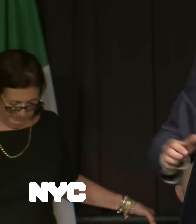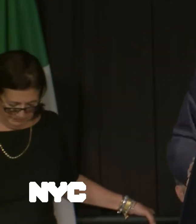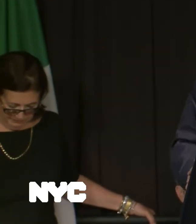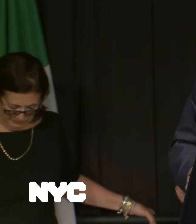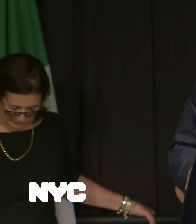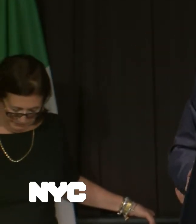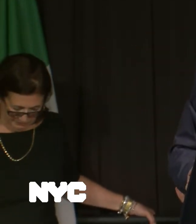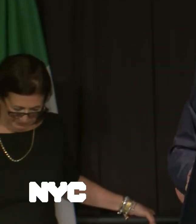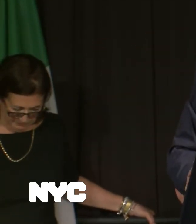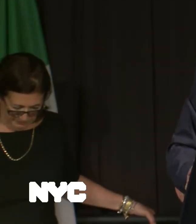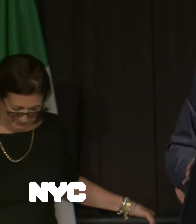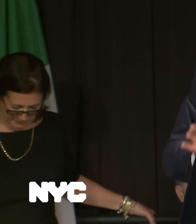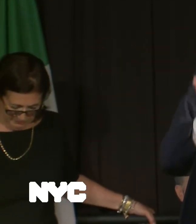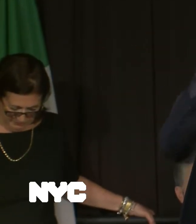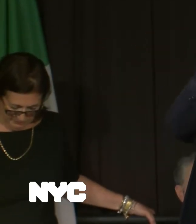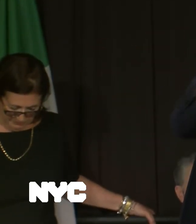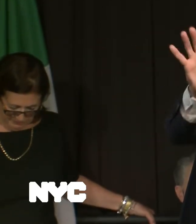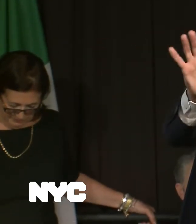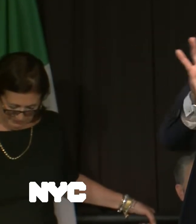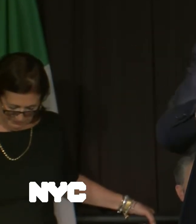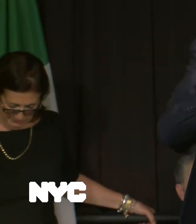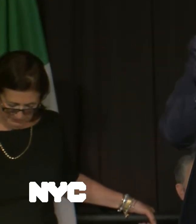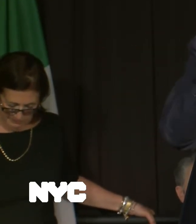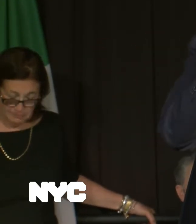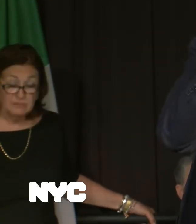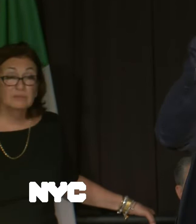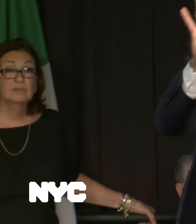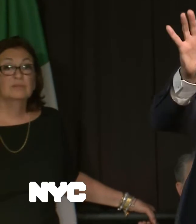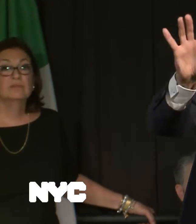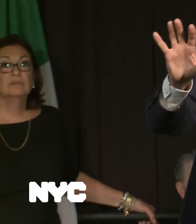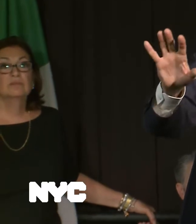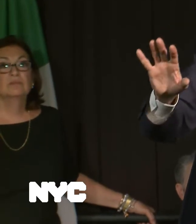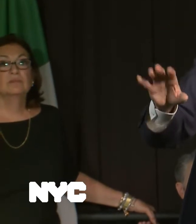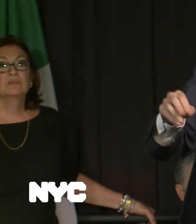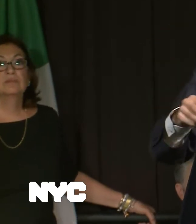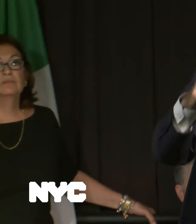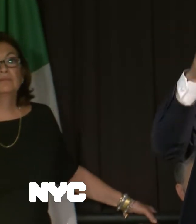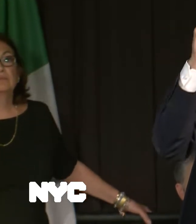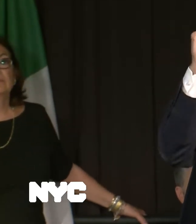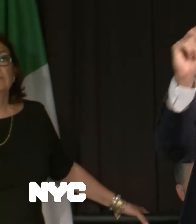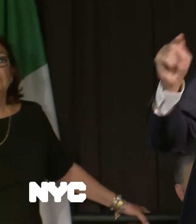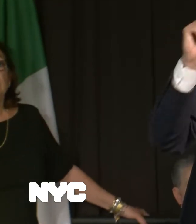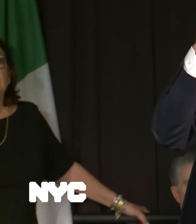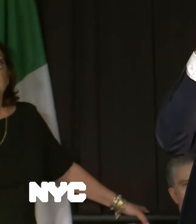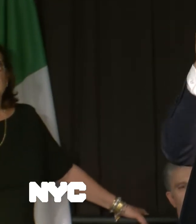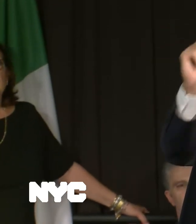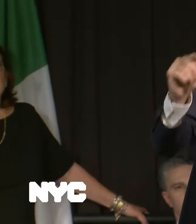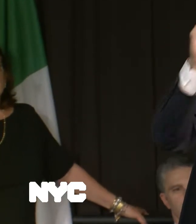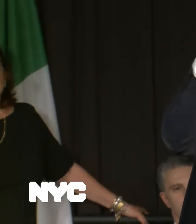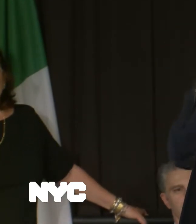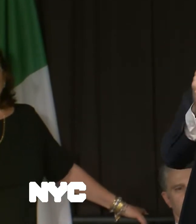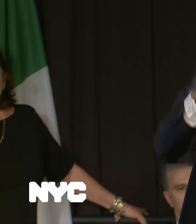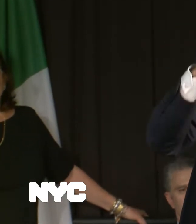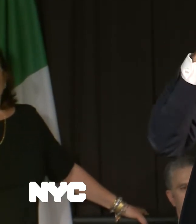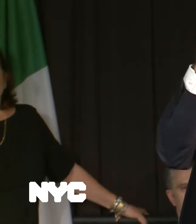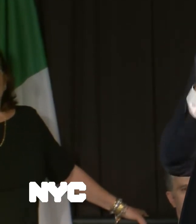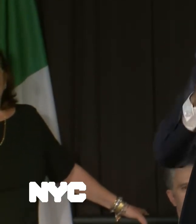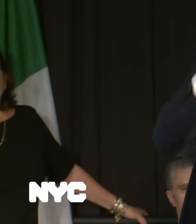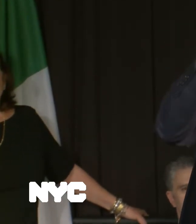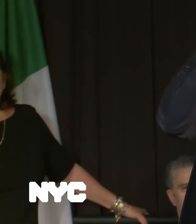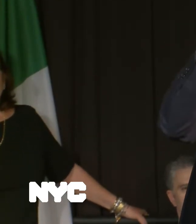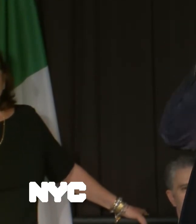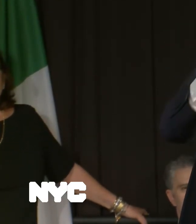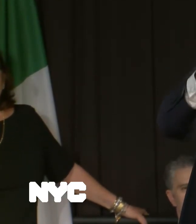today possible. So I urge everyone, it's not always easy, but there is no more rewarding experience than